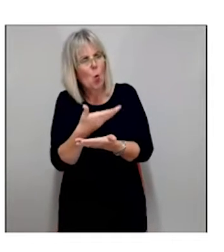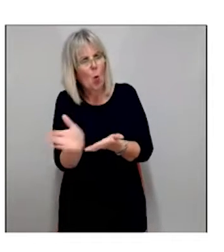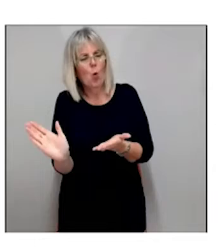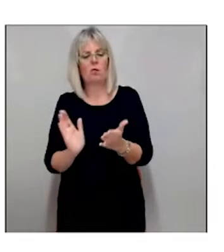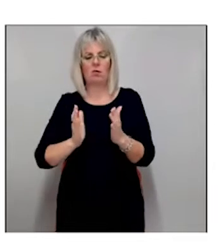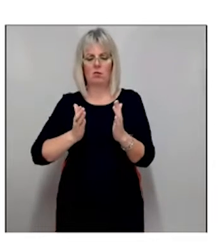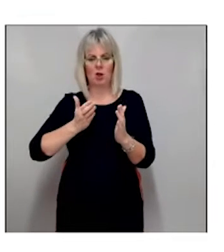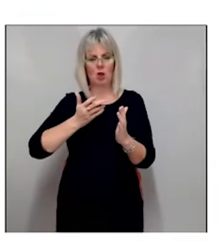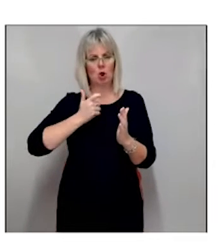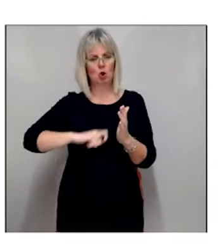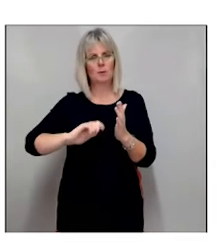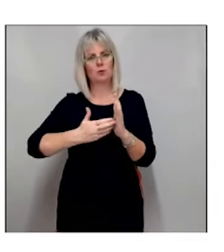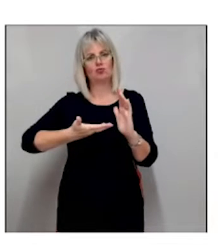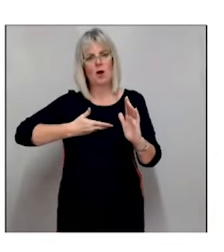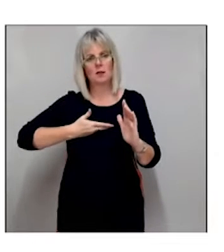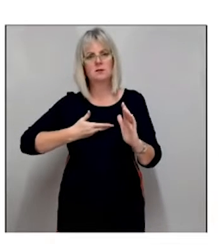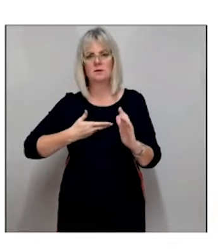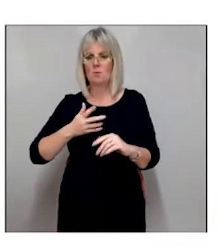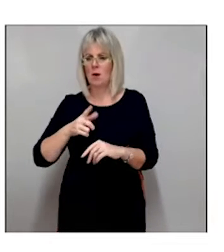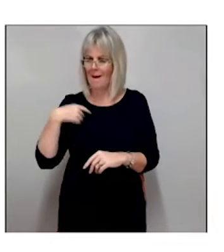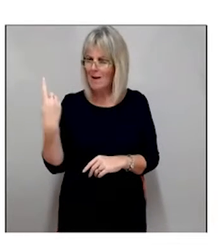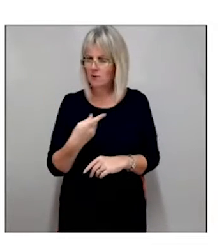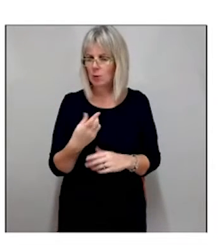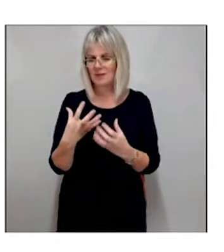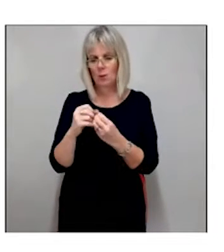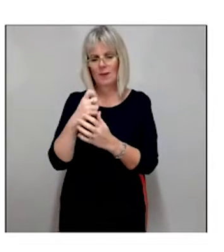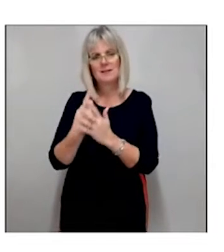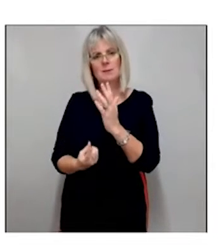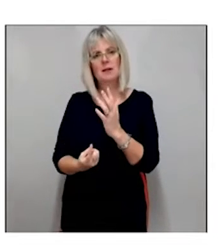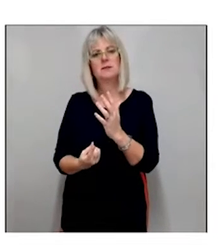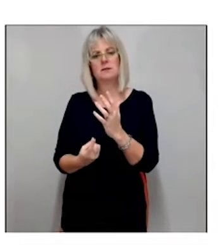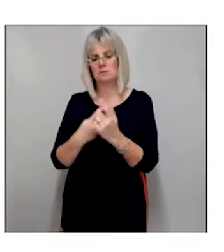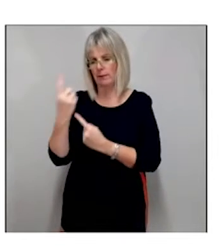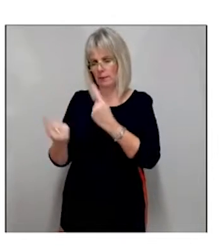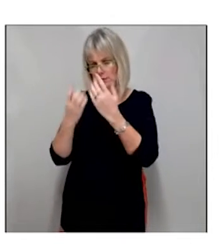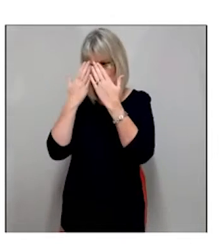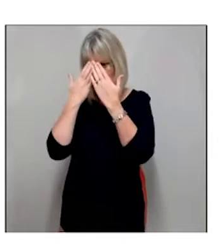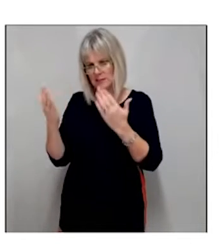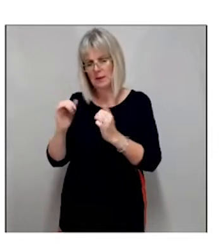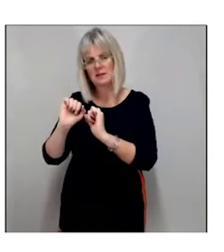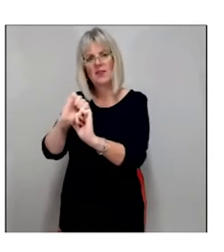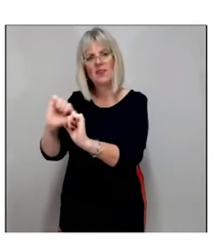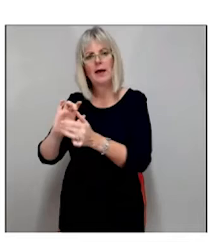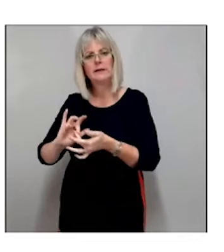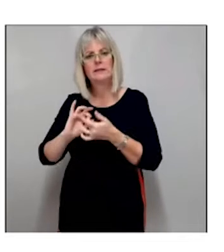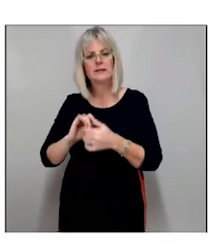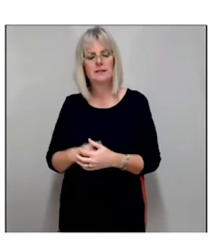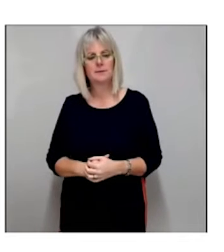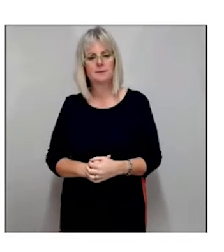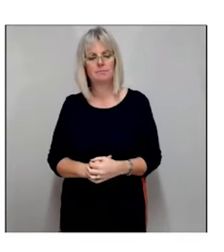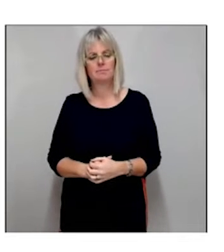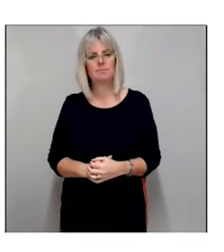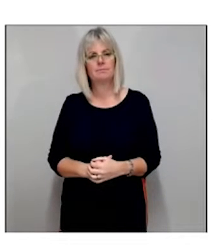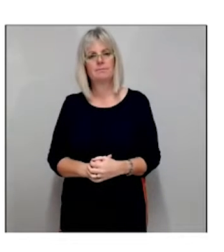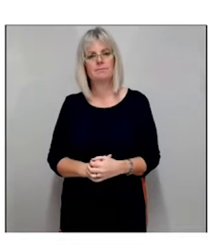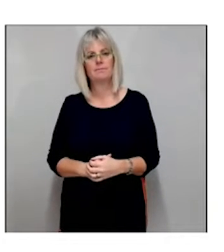persons with disabilities and to promote respect for their inherent dignity. As of November 2019, it